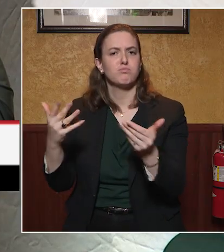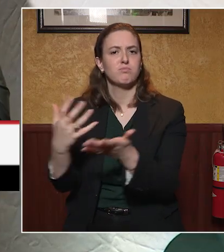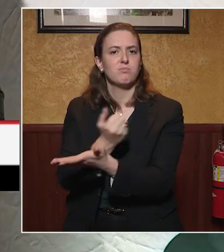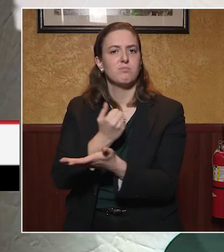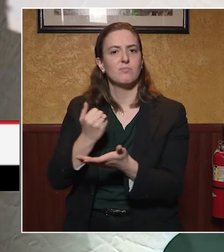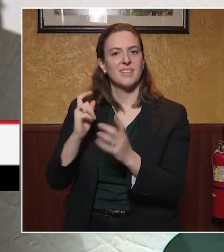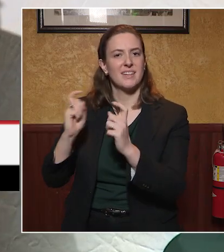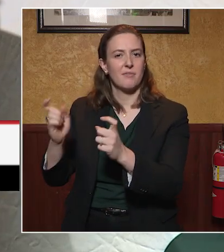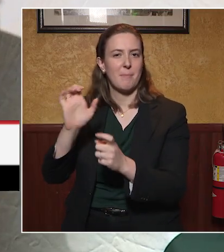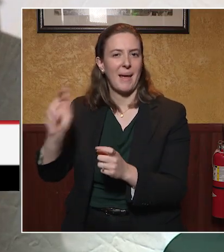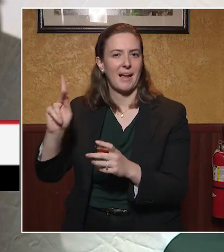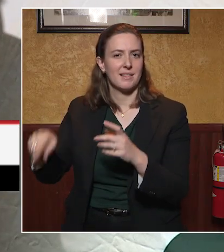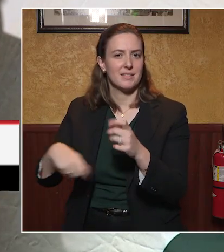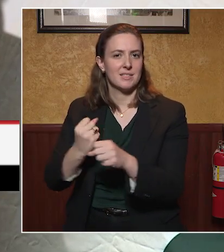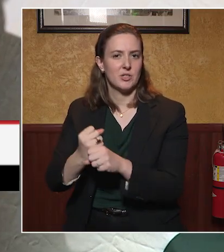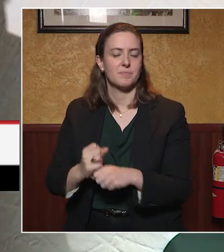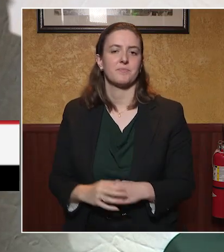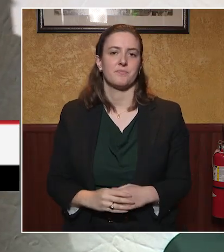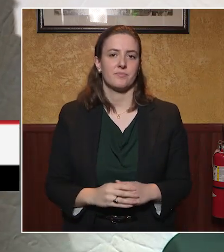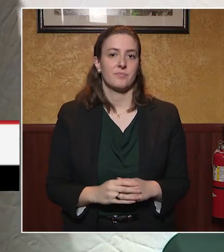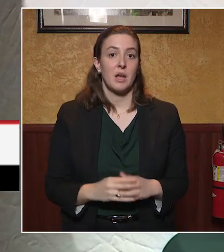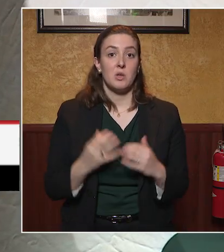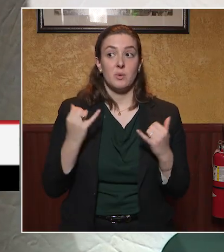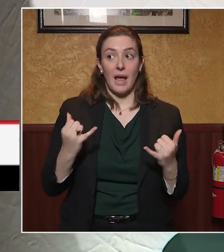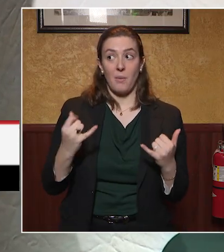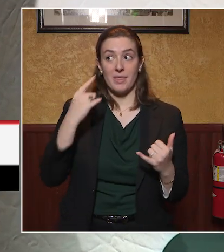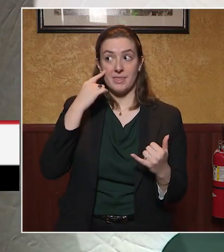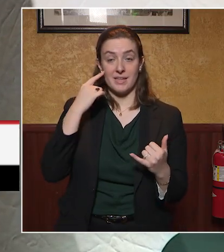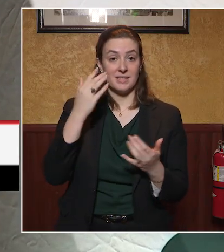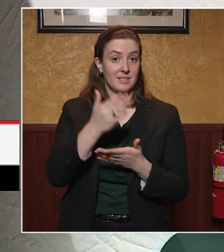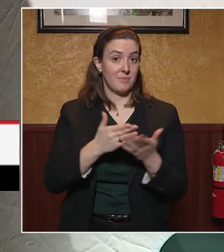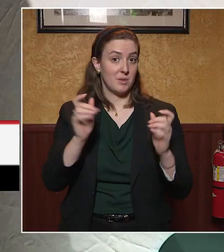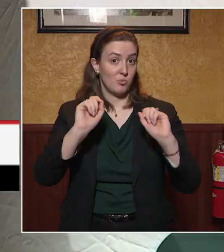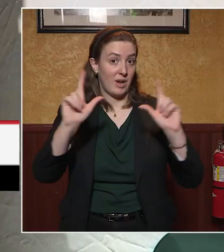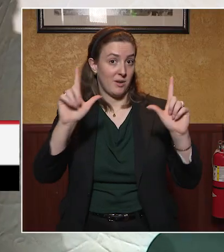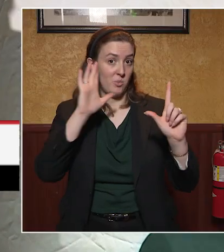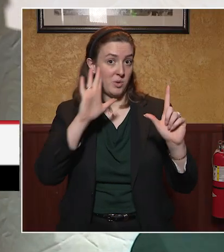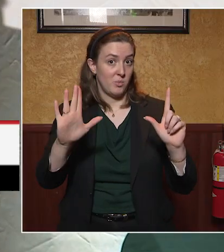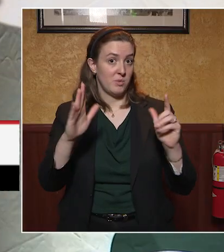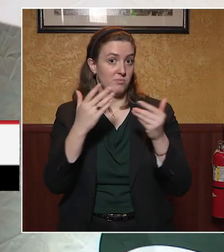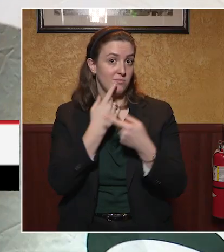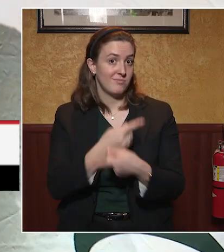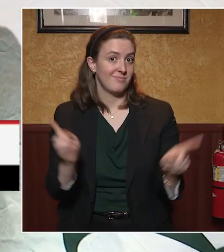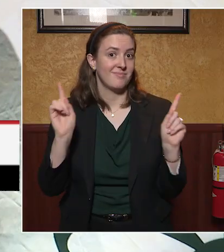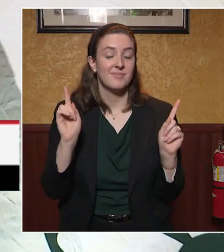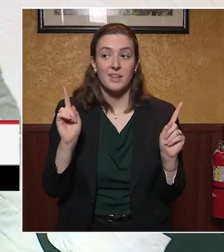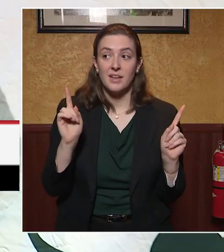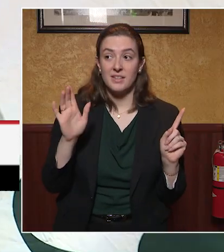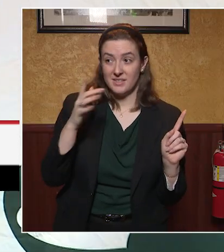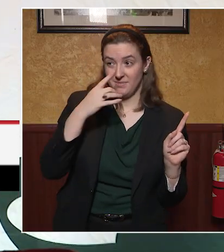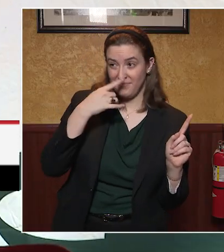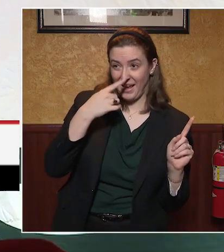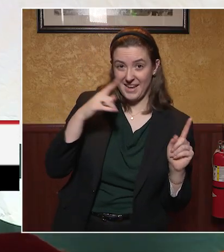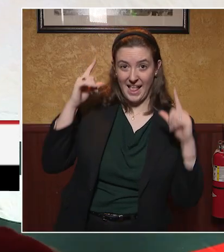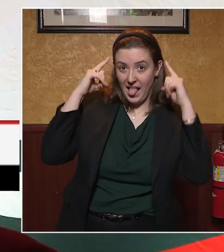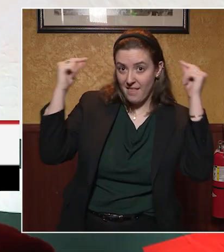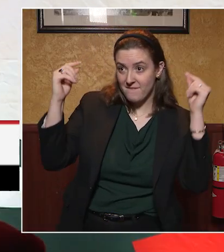So I think what we'll do now is reveal some of those surprises. Can I ask my elf friend to come up here? And I'm going to